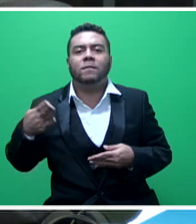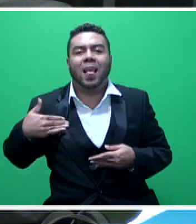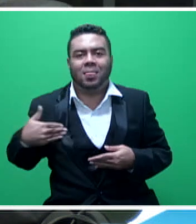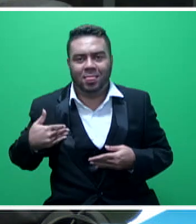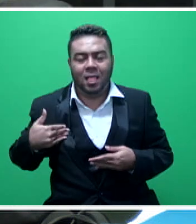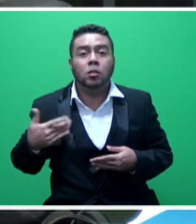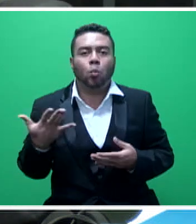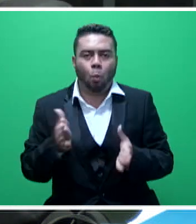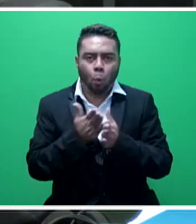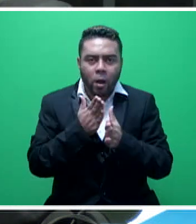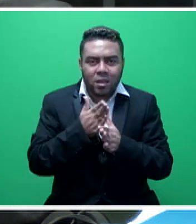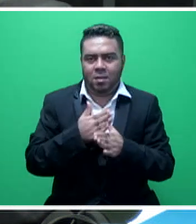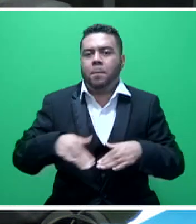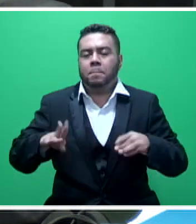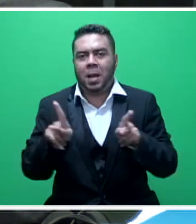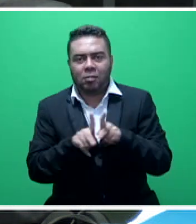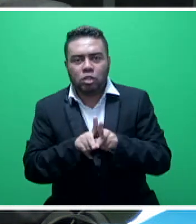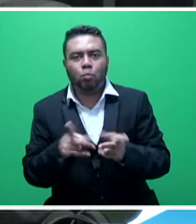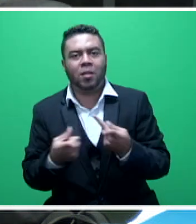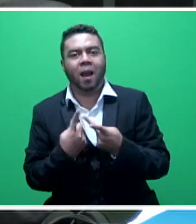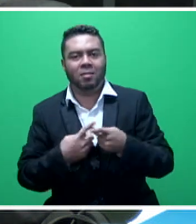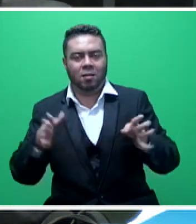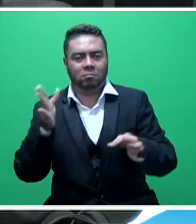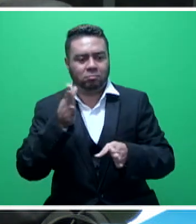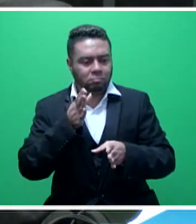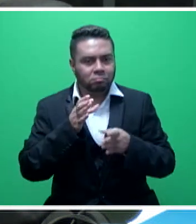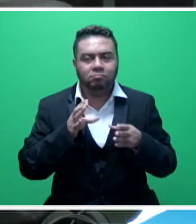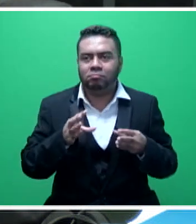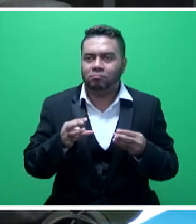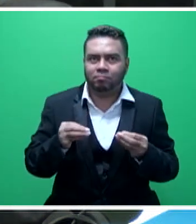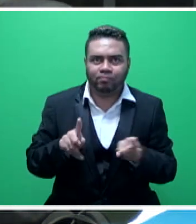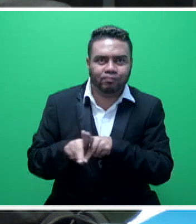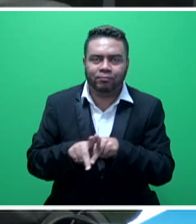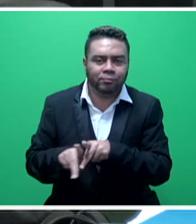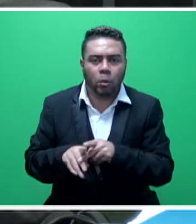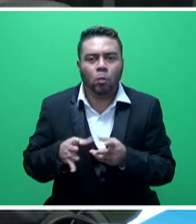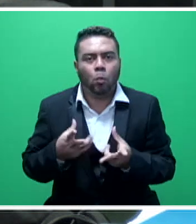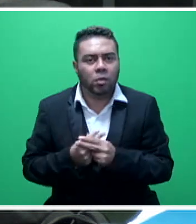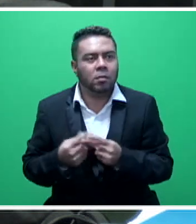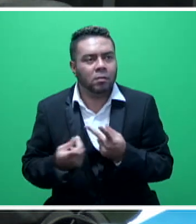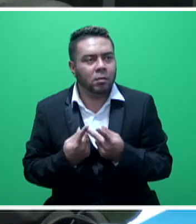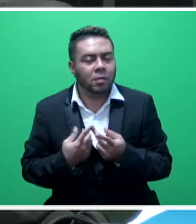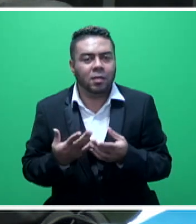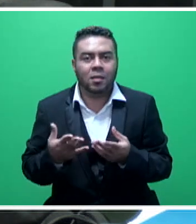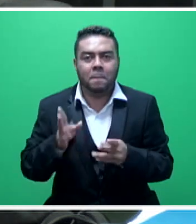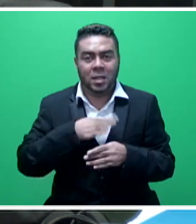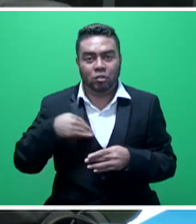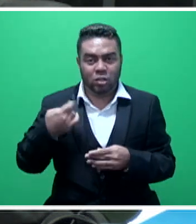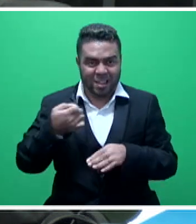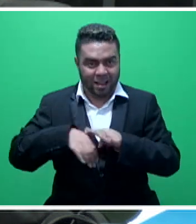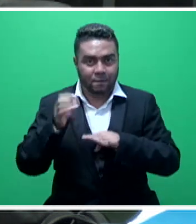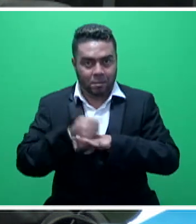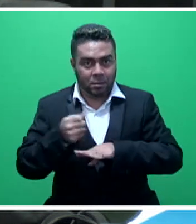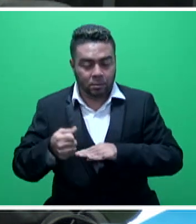in hand with other stakeholders in government. Honorable Speaker, the $25 million that's been allocated to the COVID-19